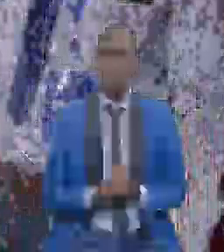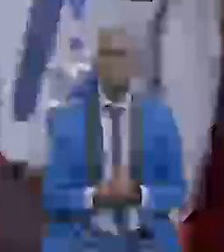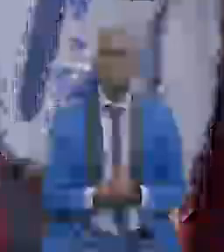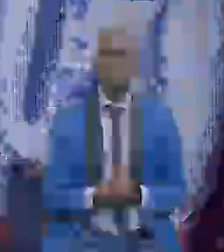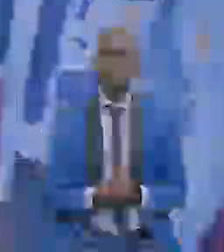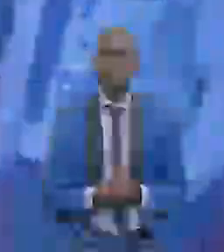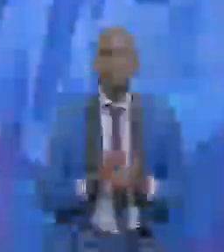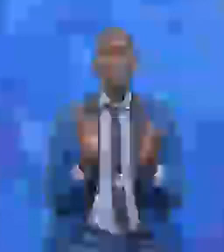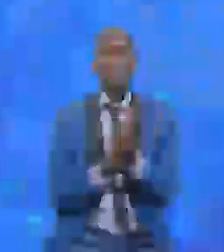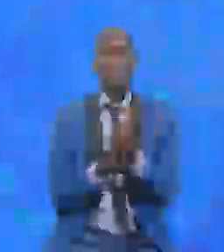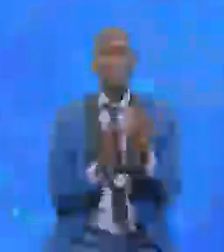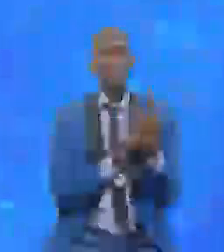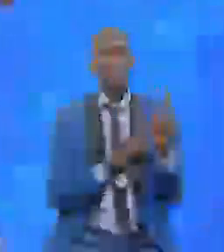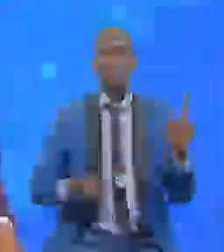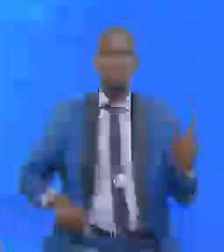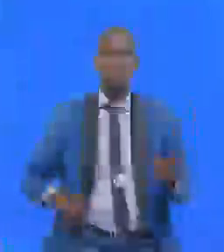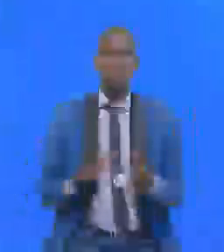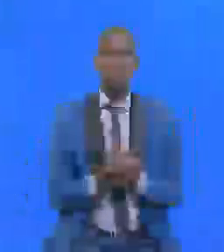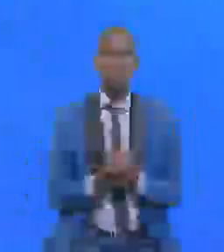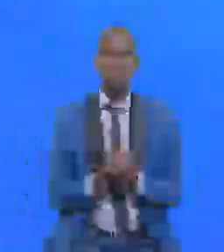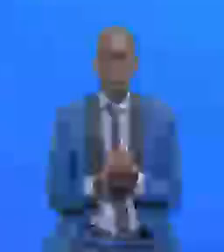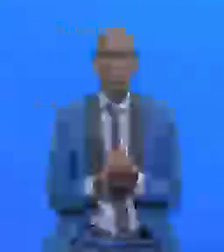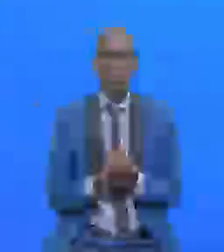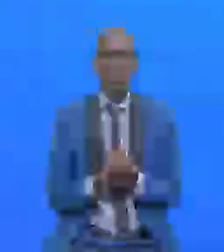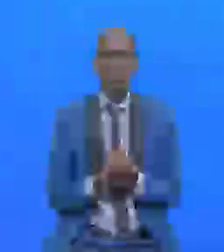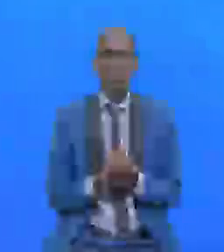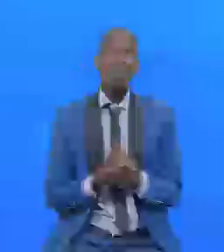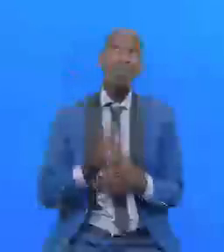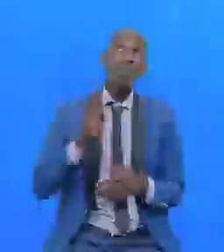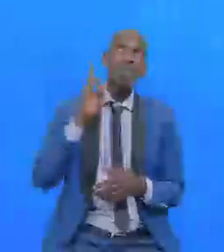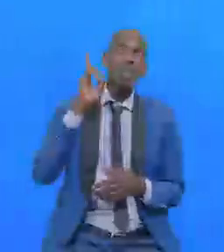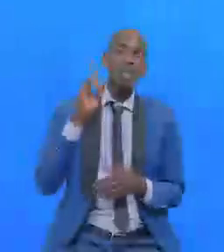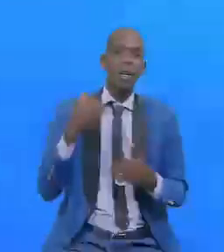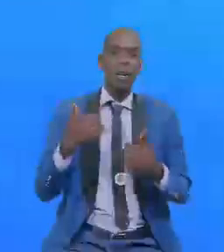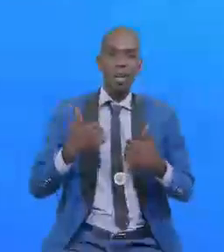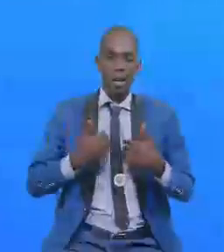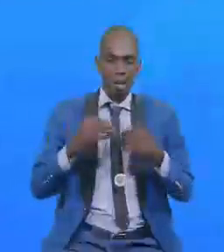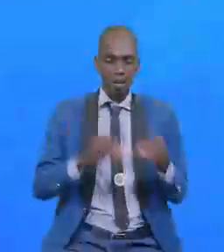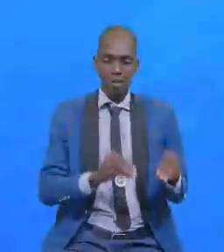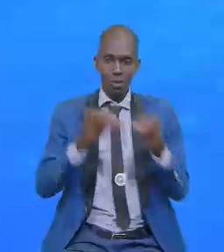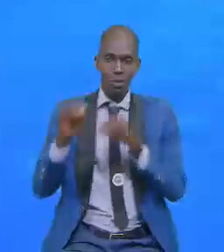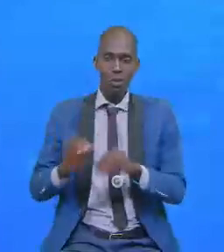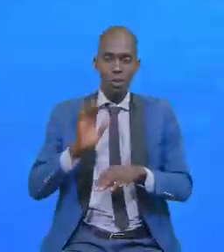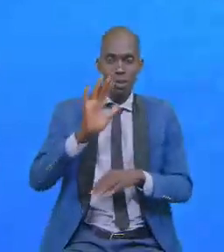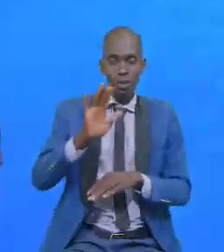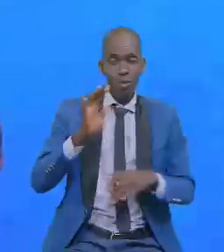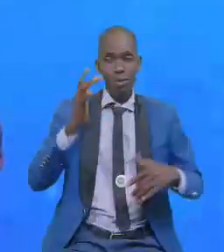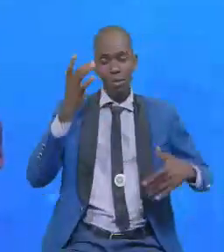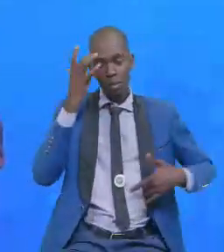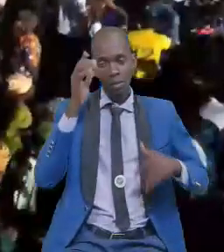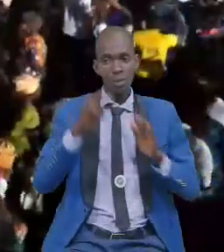Praise the Lord. He has laid all your sicknesses on Christ, our